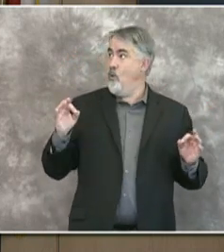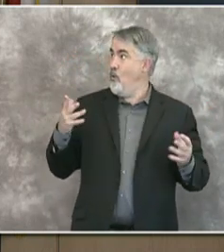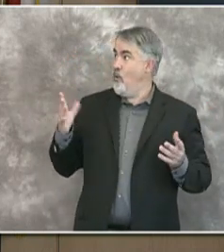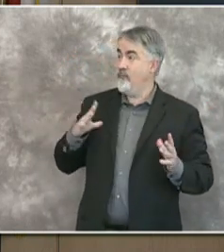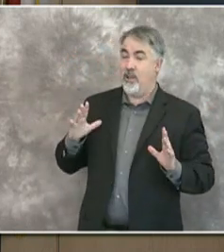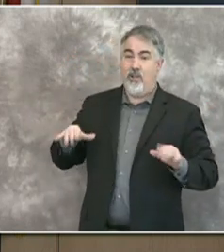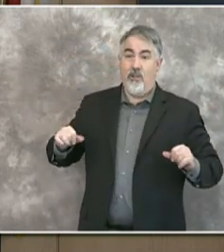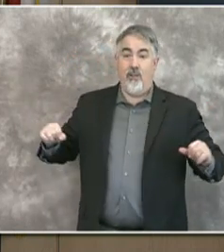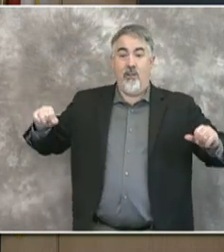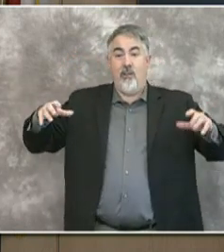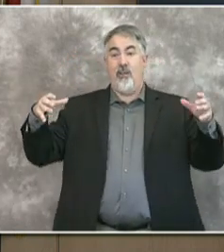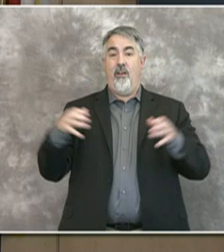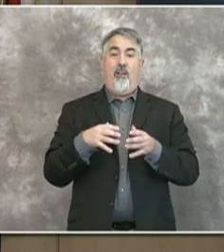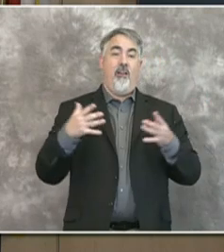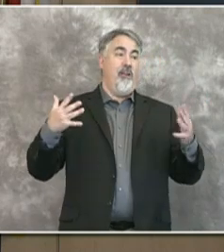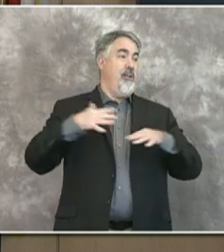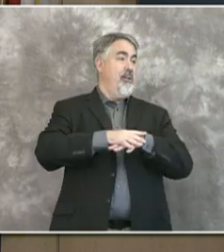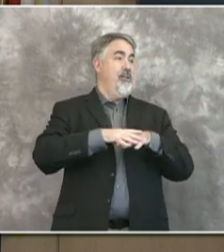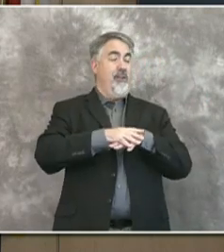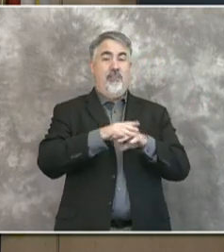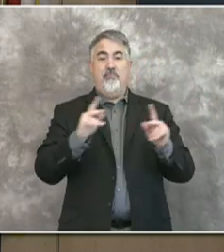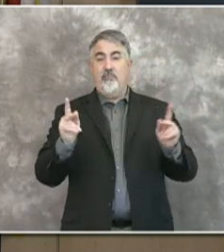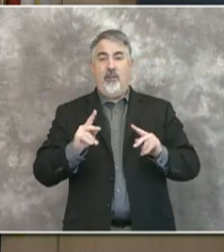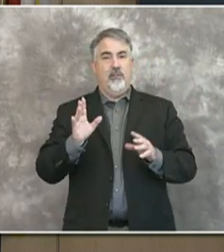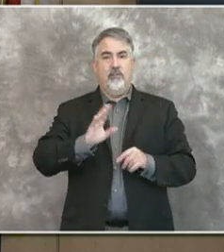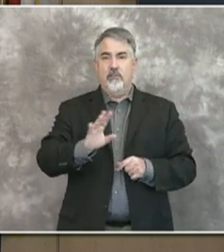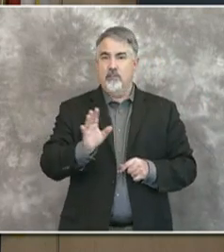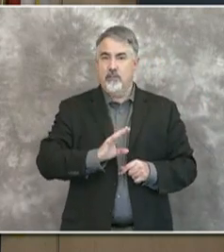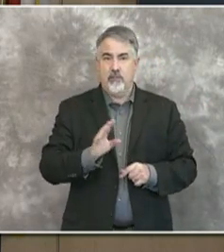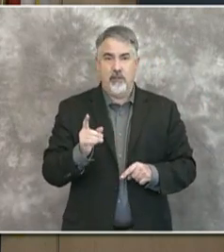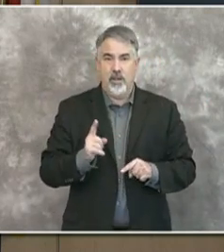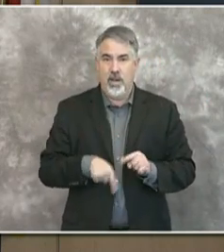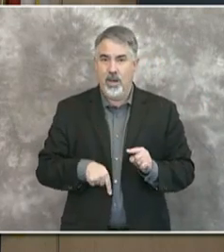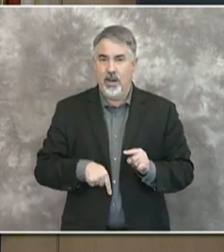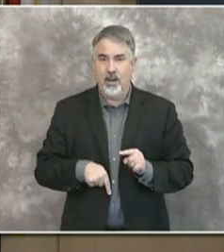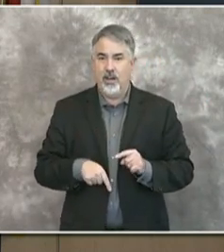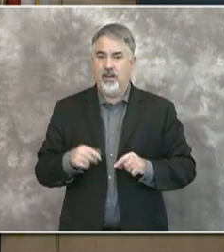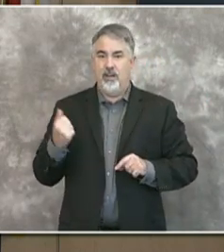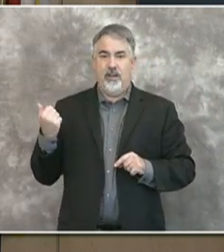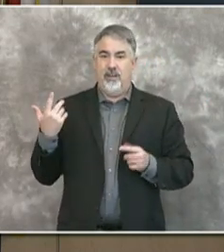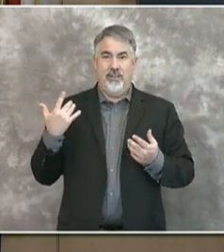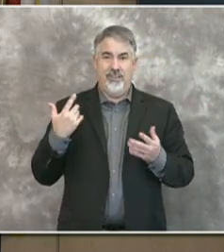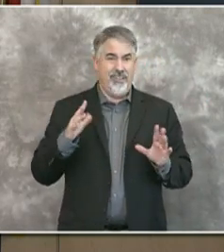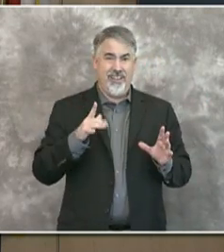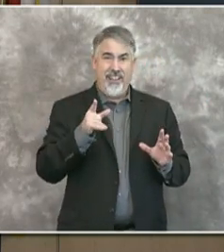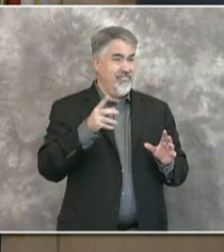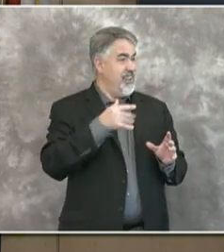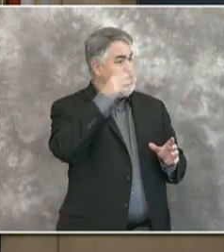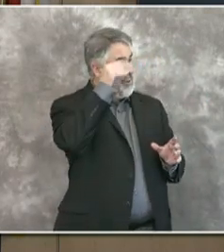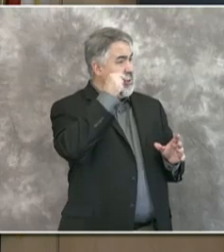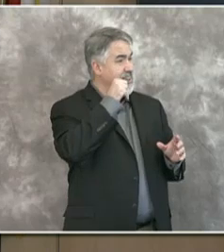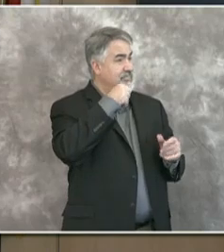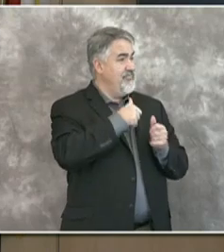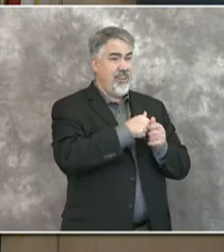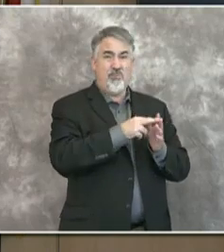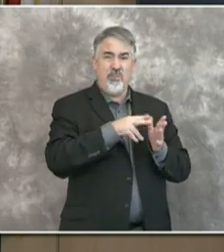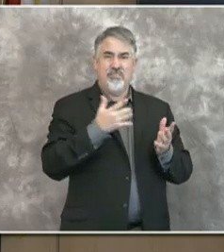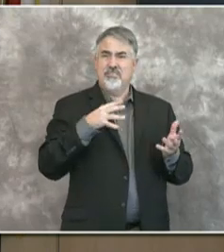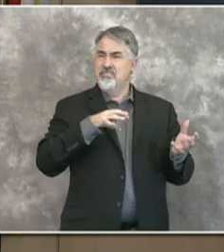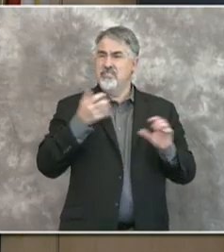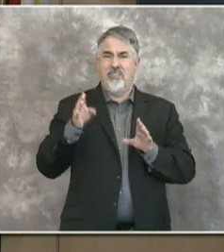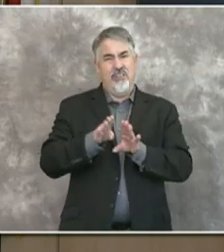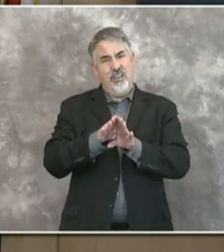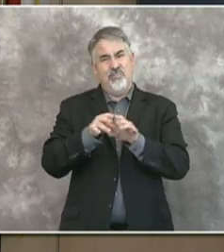things to loosen up our economy and to make things get back to normal as an indicator that we